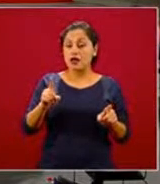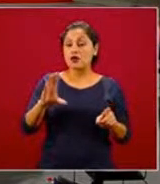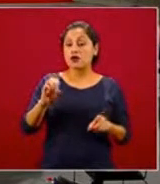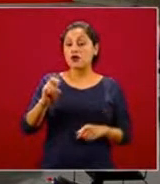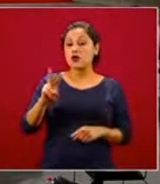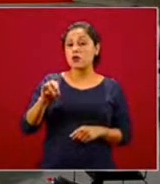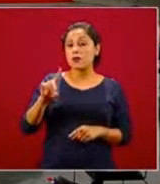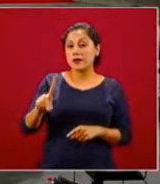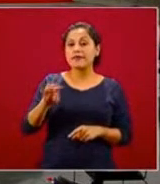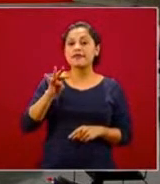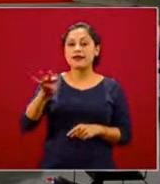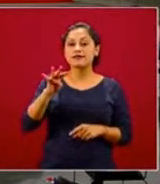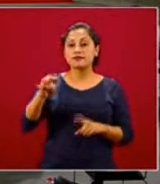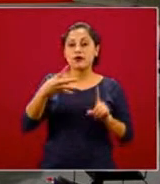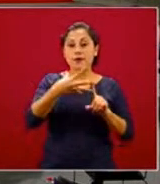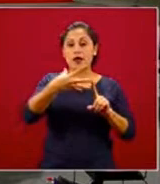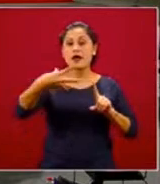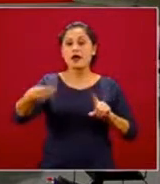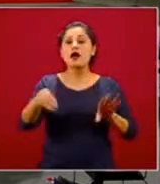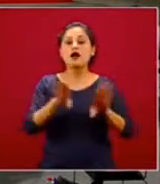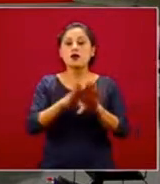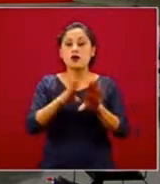COVID.